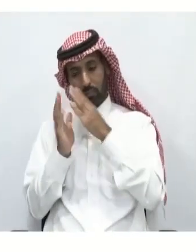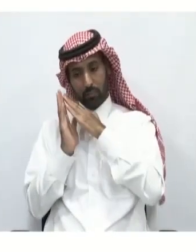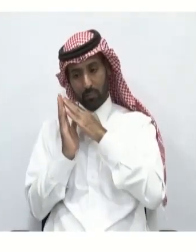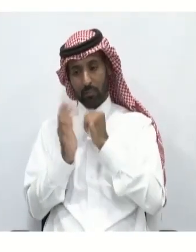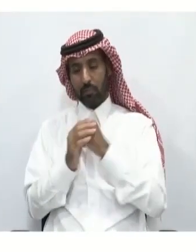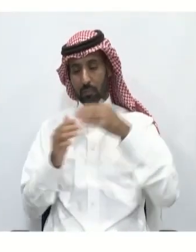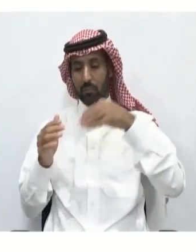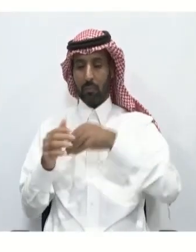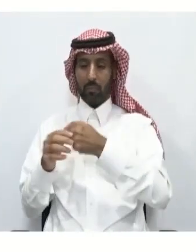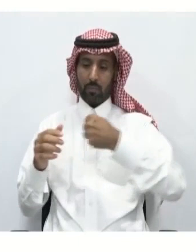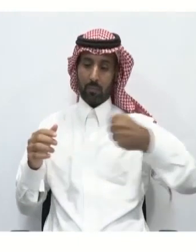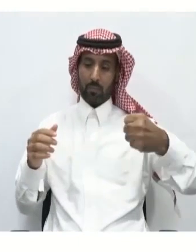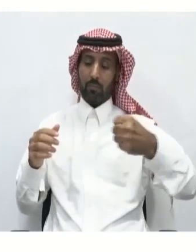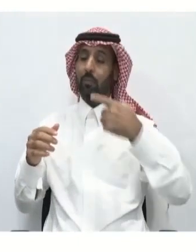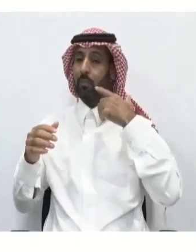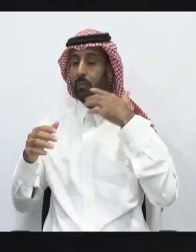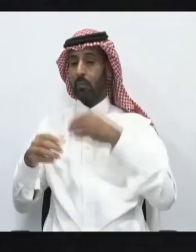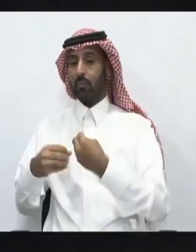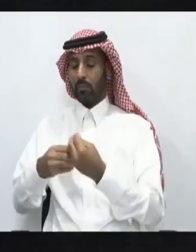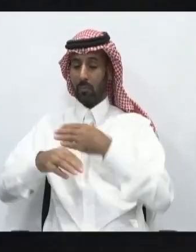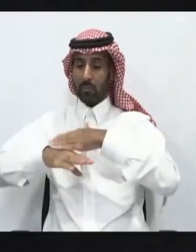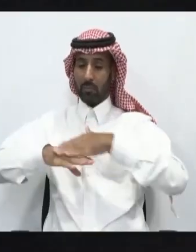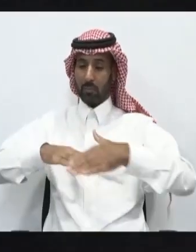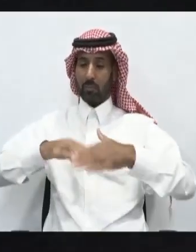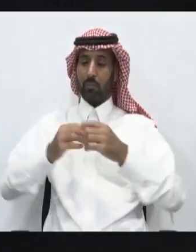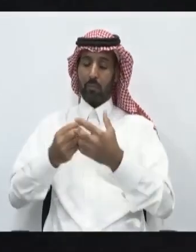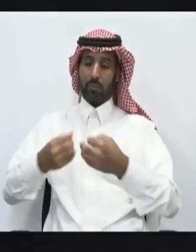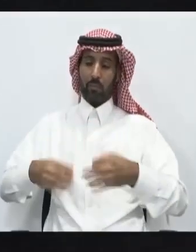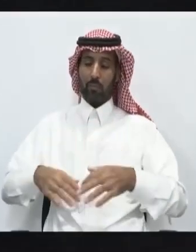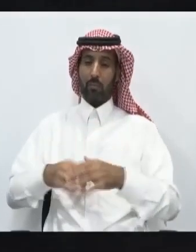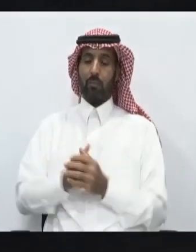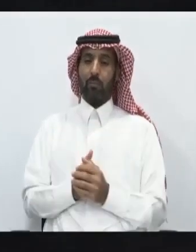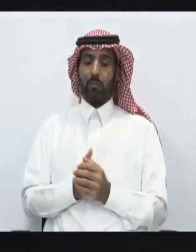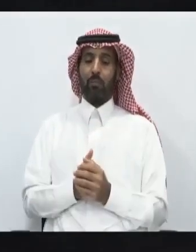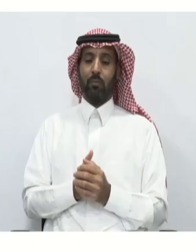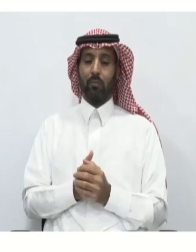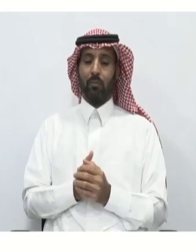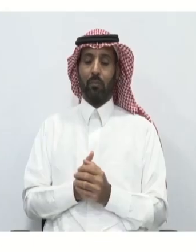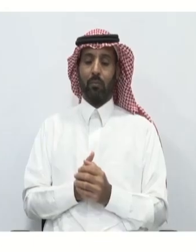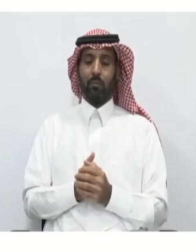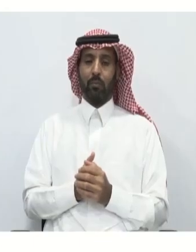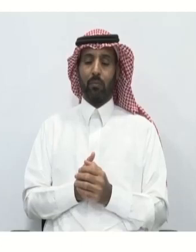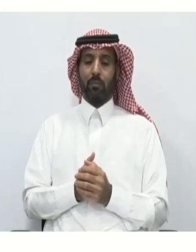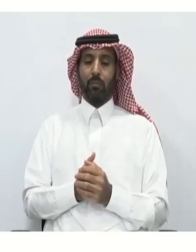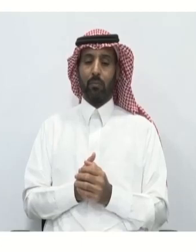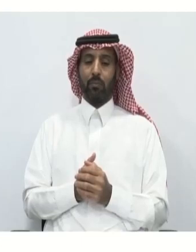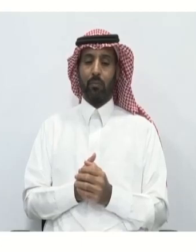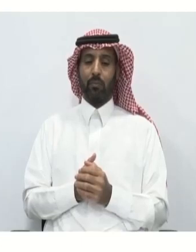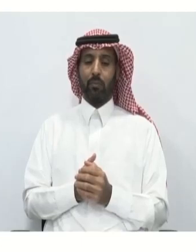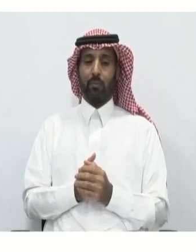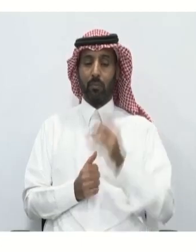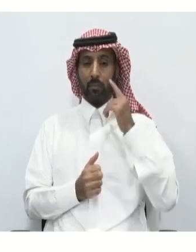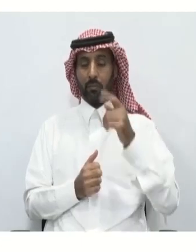the environment. It means a friendly material built from materials that are friendly environment. Also, the word